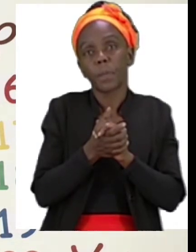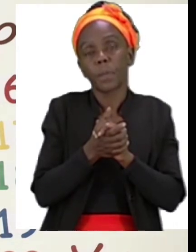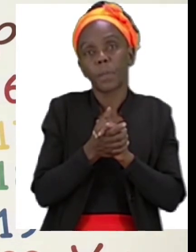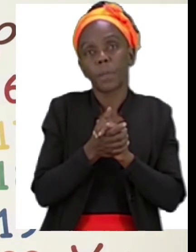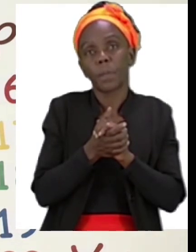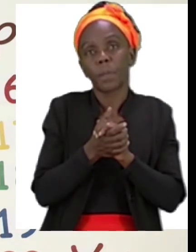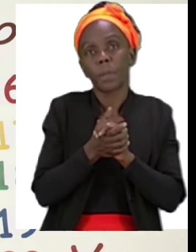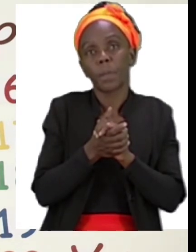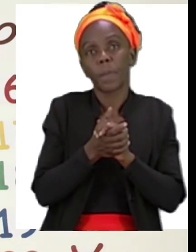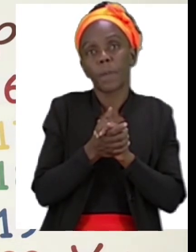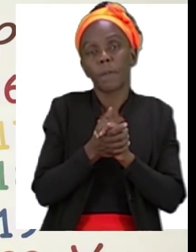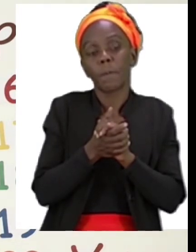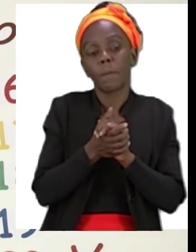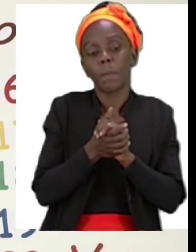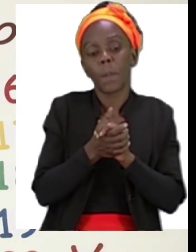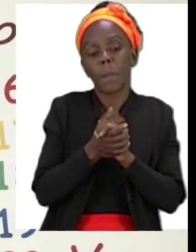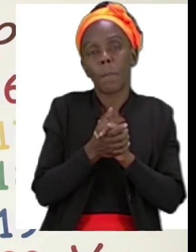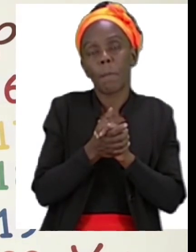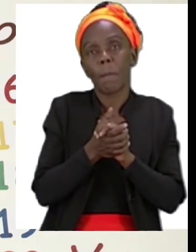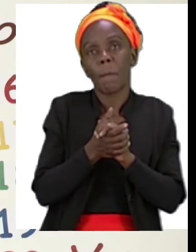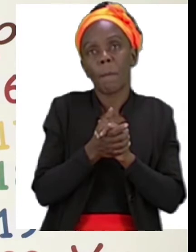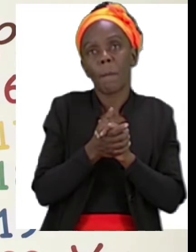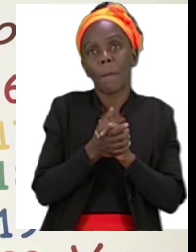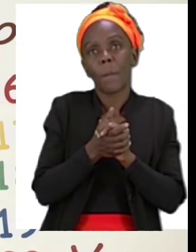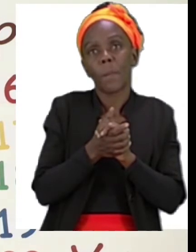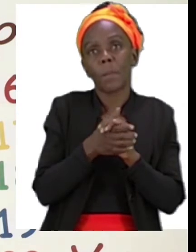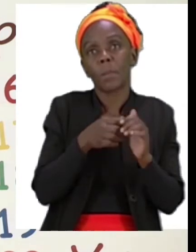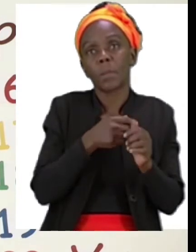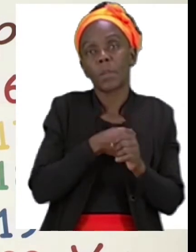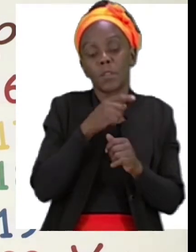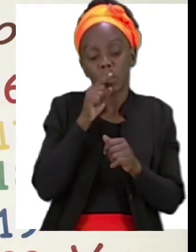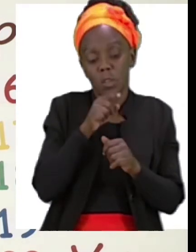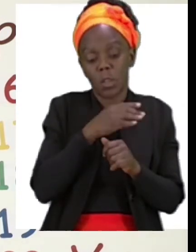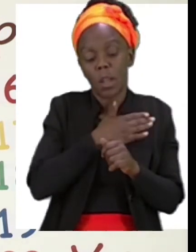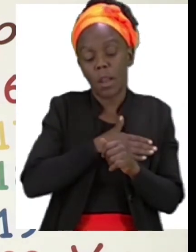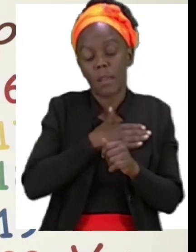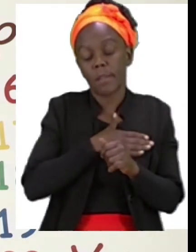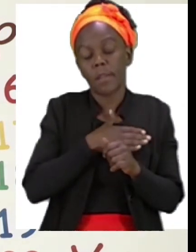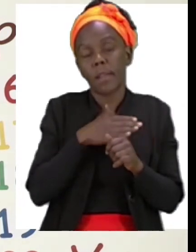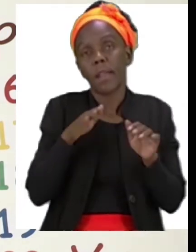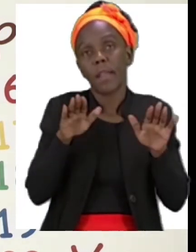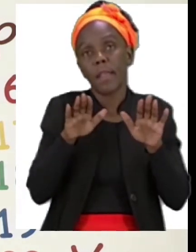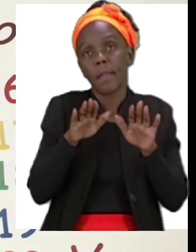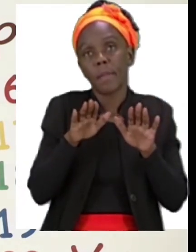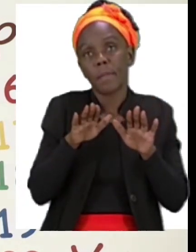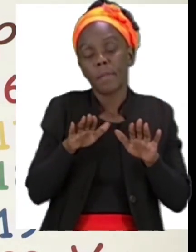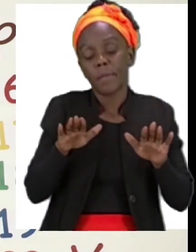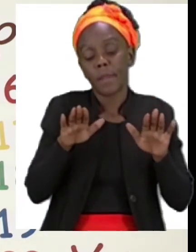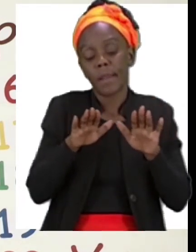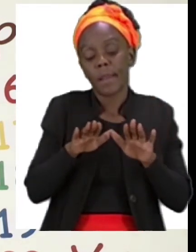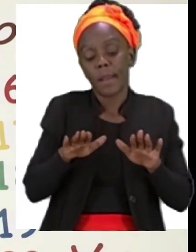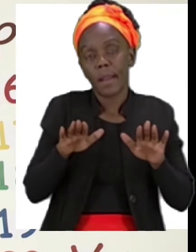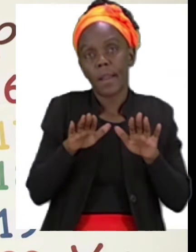the color that they like. So I have said, she likes, and because there was no more space,